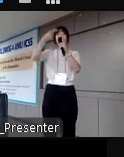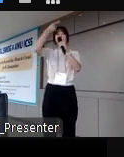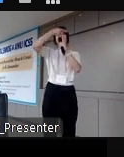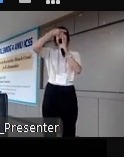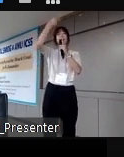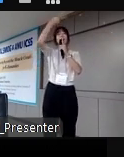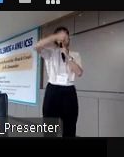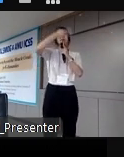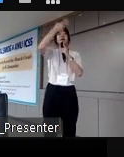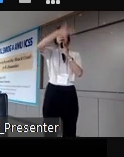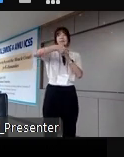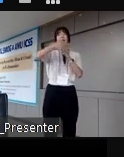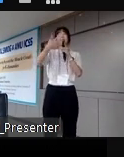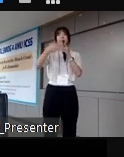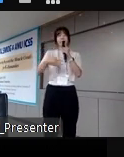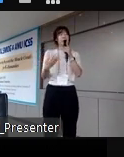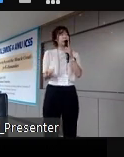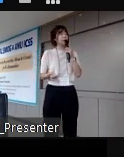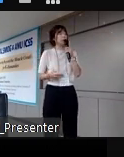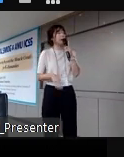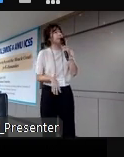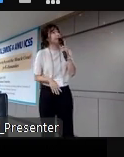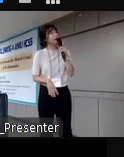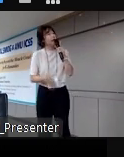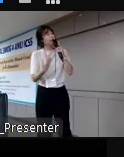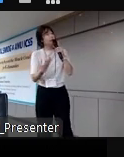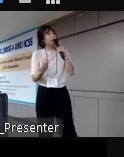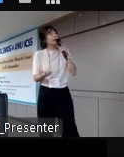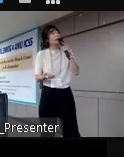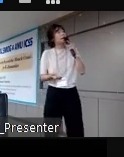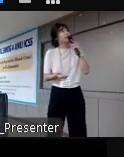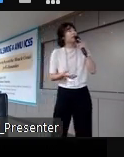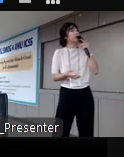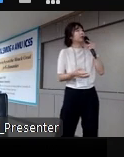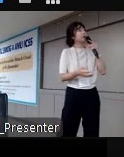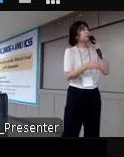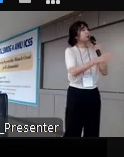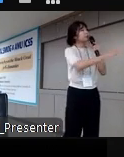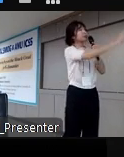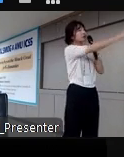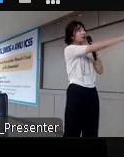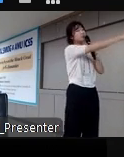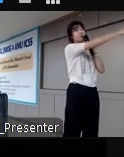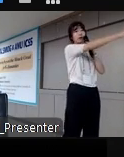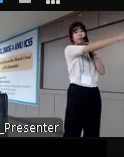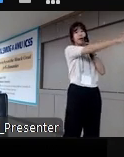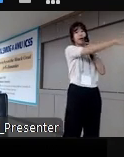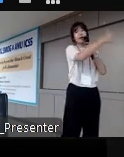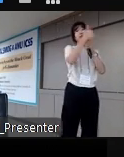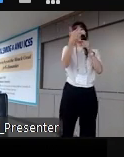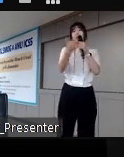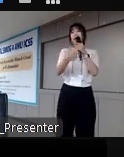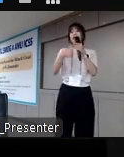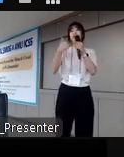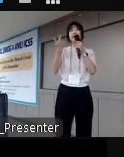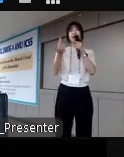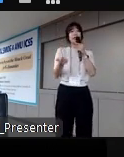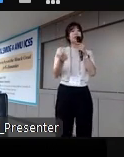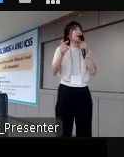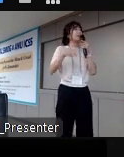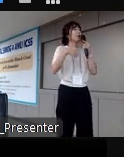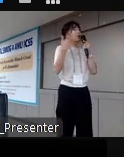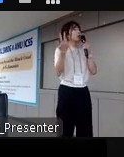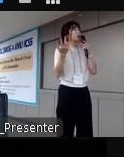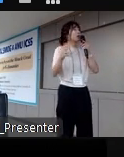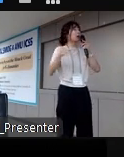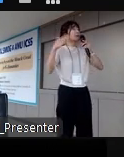could get 1 month, 2 months, 3 months, and so on. The main idea of incorporation is that some parameter, either location, hand